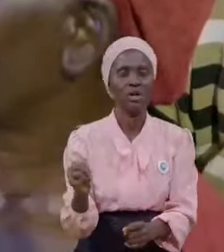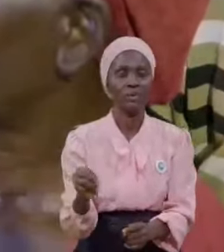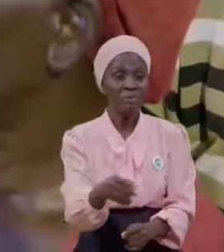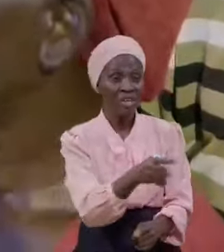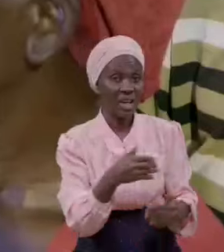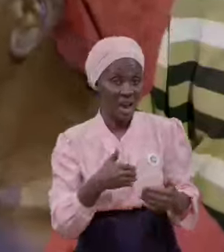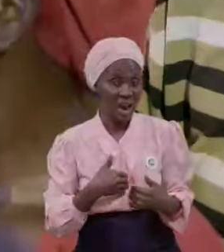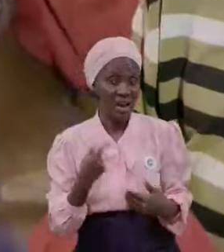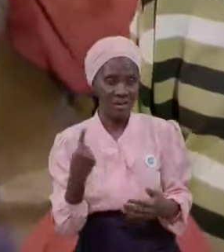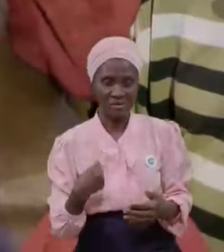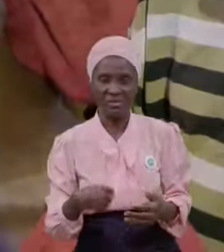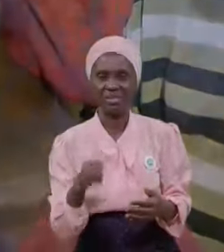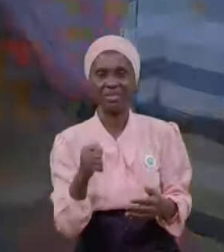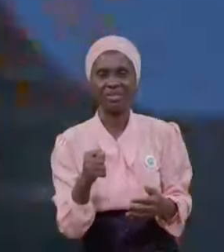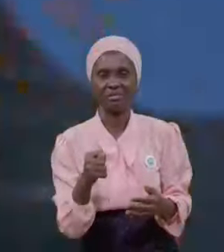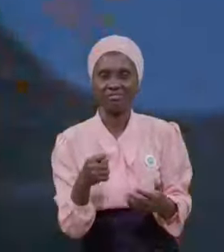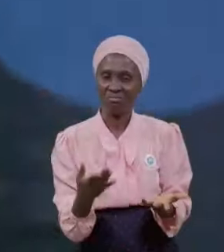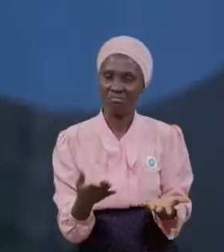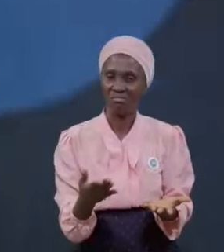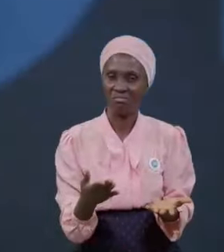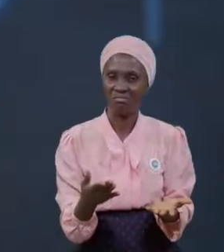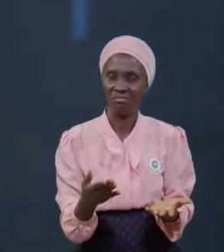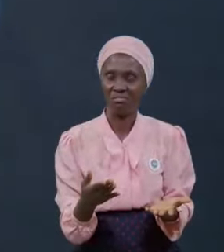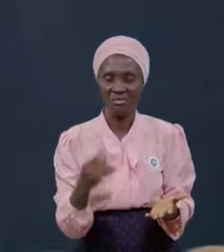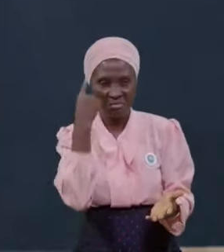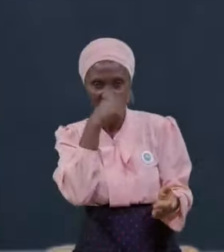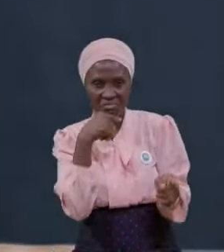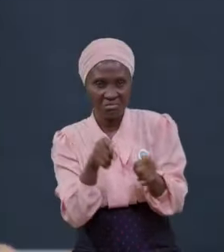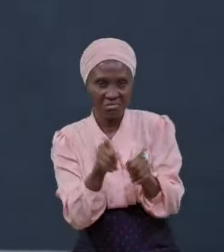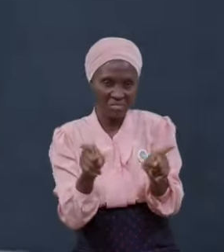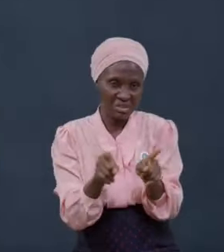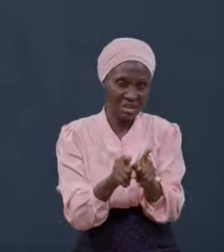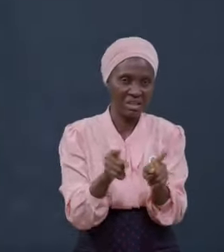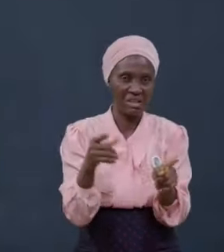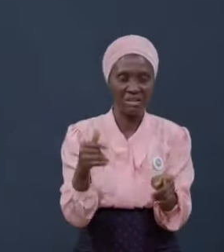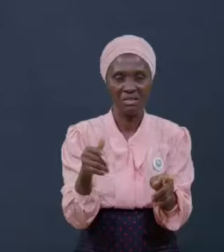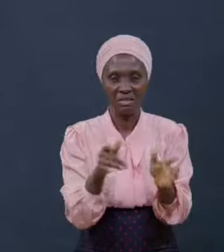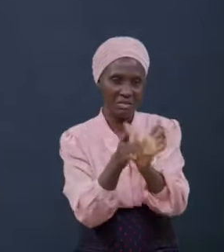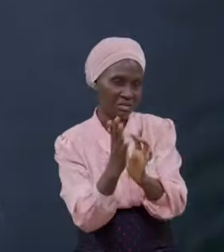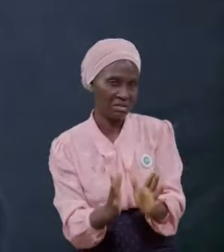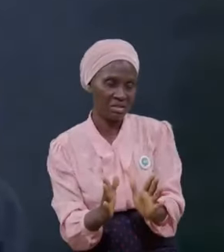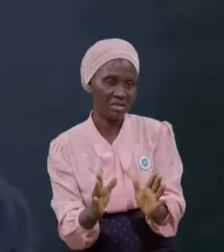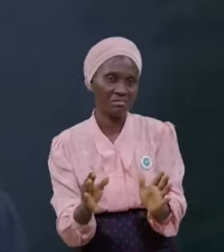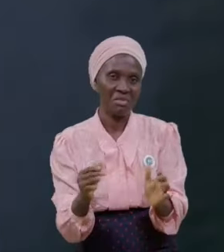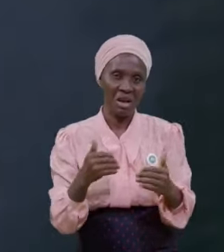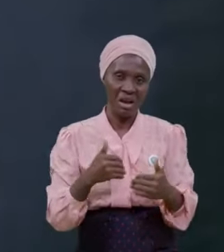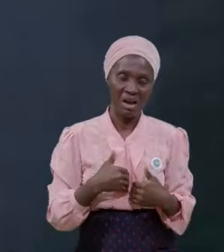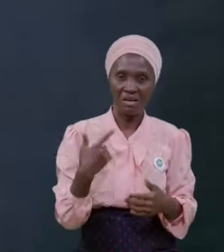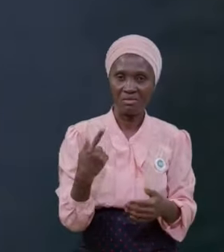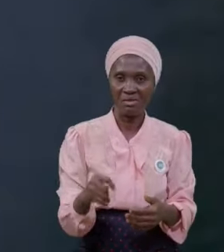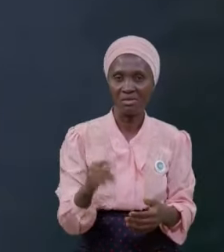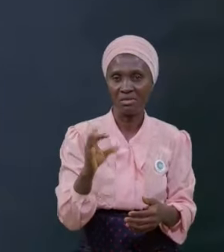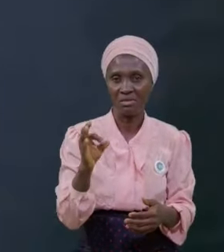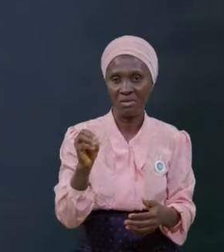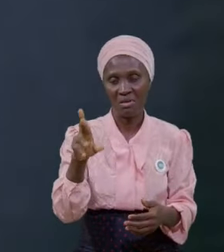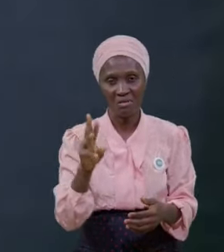external shell of godliness, you think they are Christians. No, they deny the power